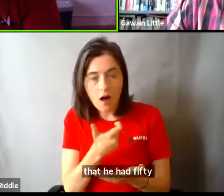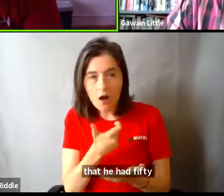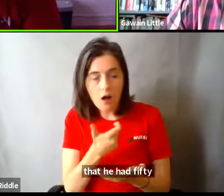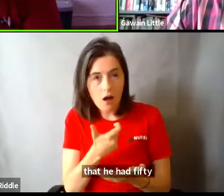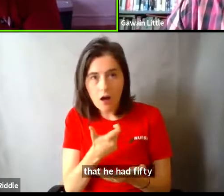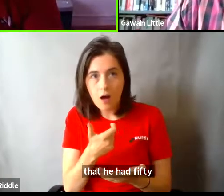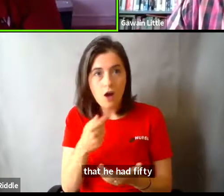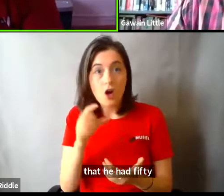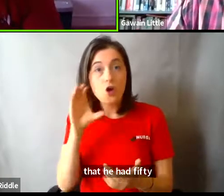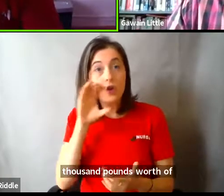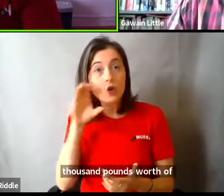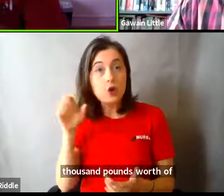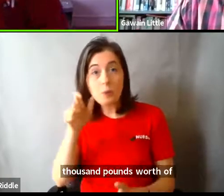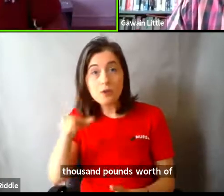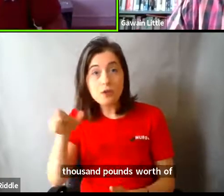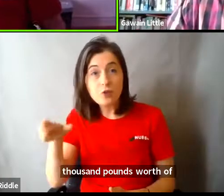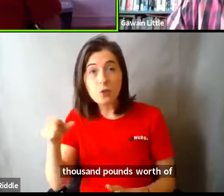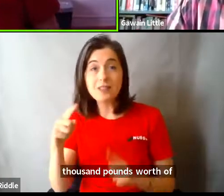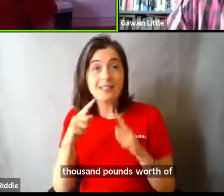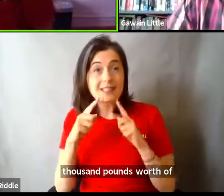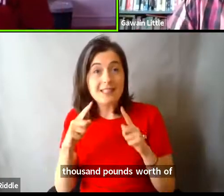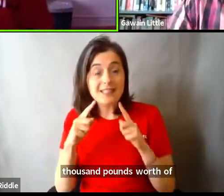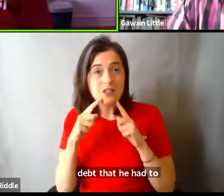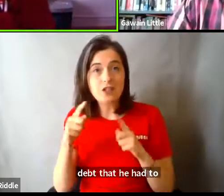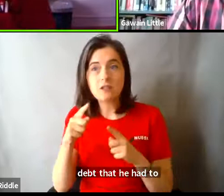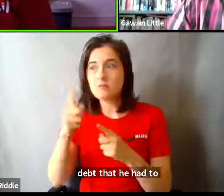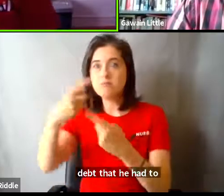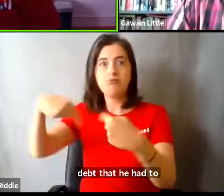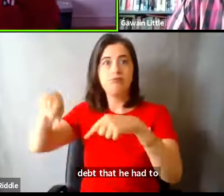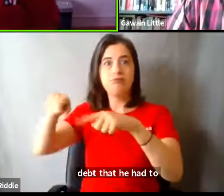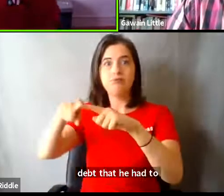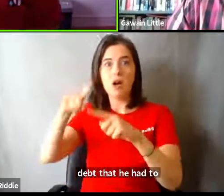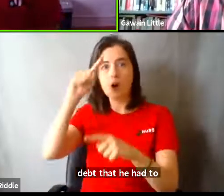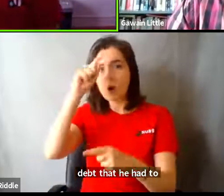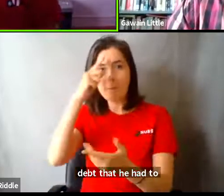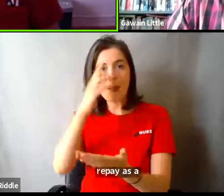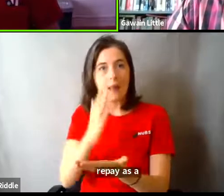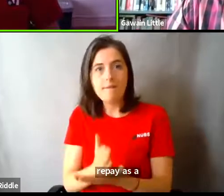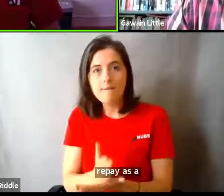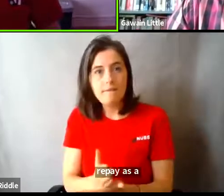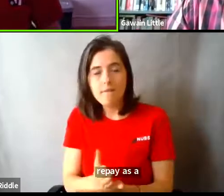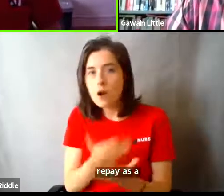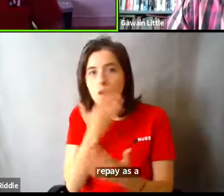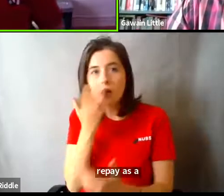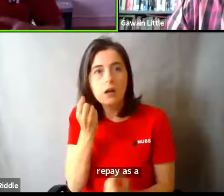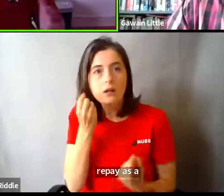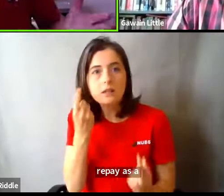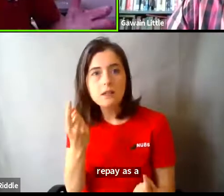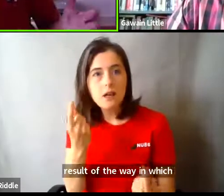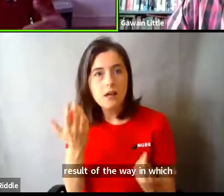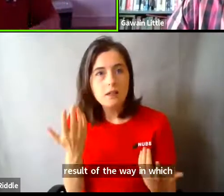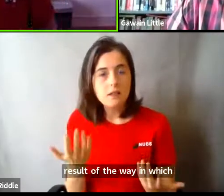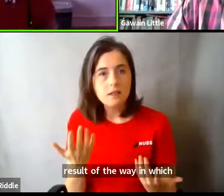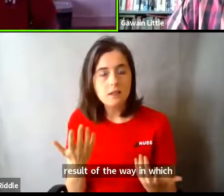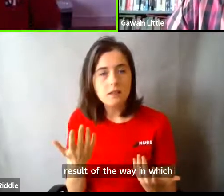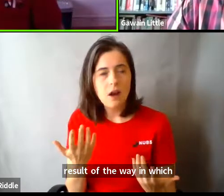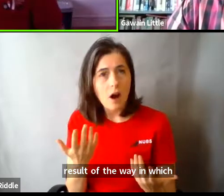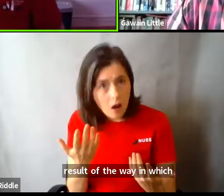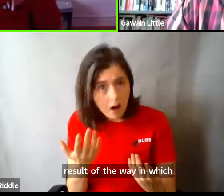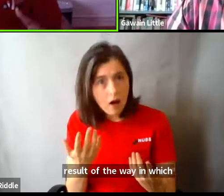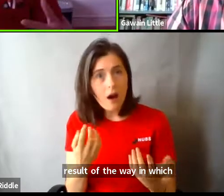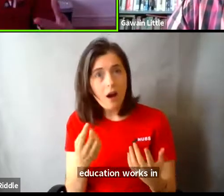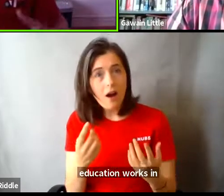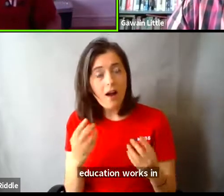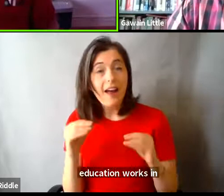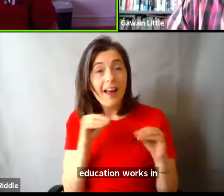who were there and the teachers and all of the participants, because they couldn't understand that. Education in Cuba,